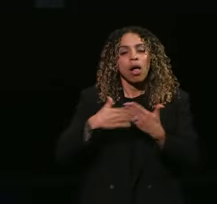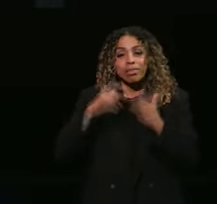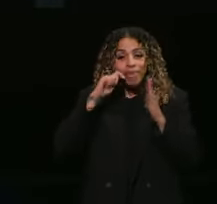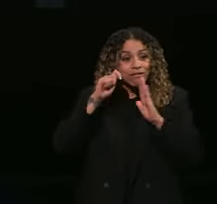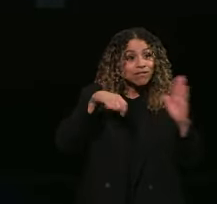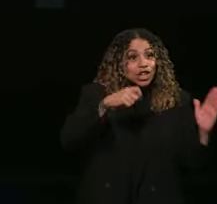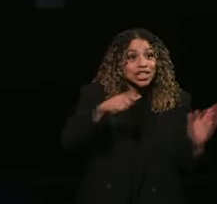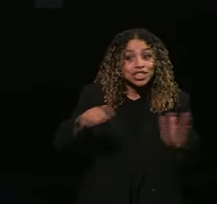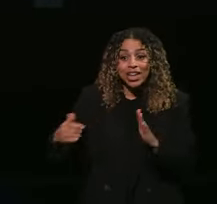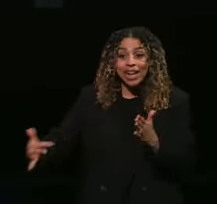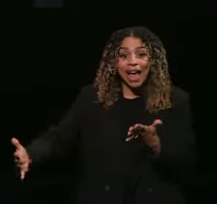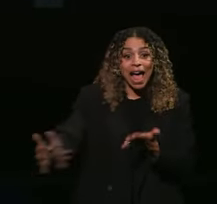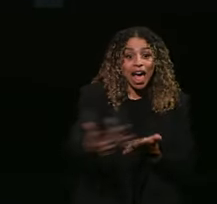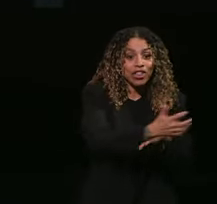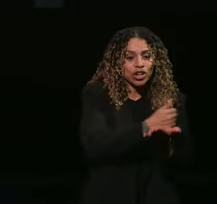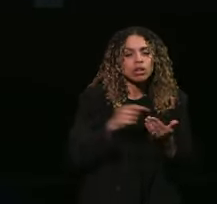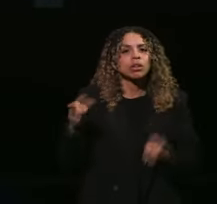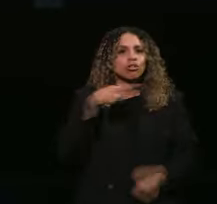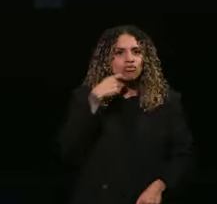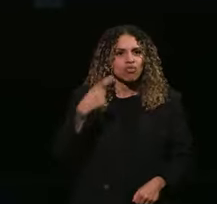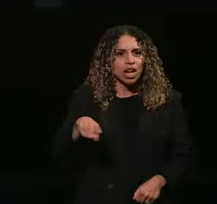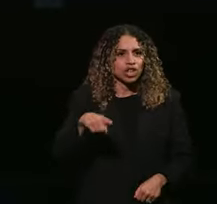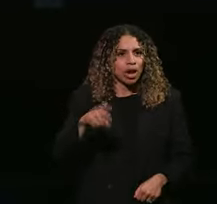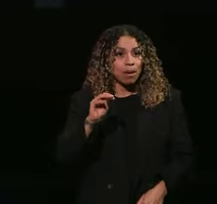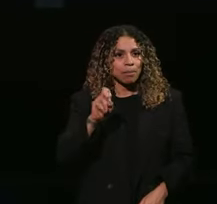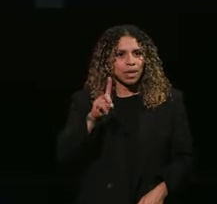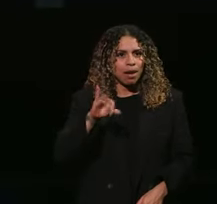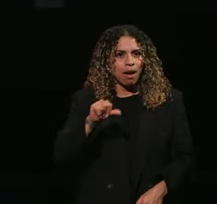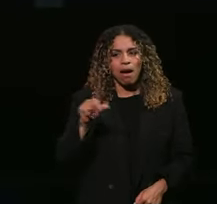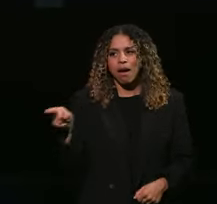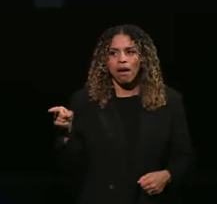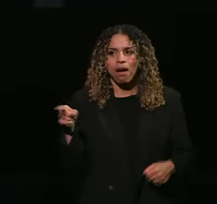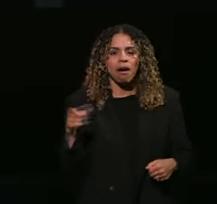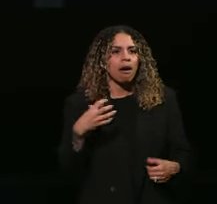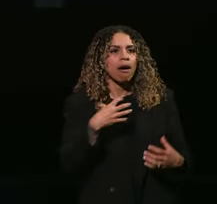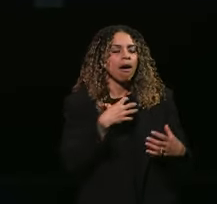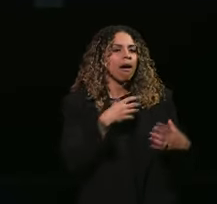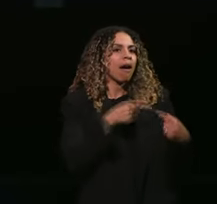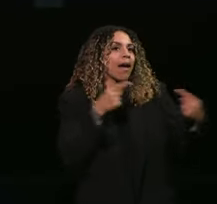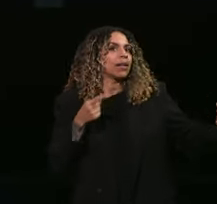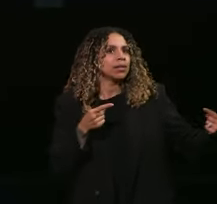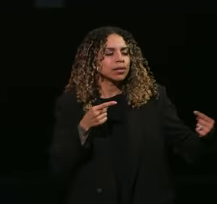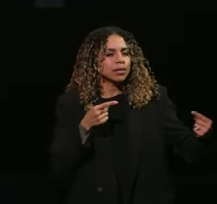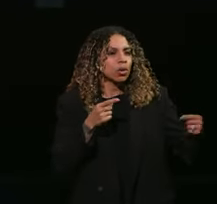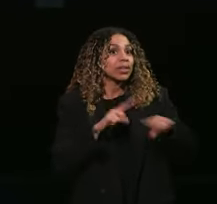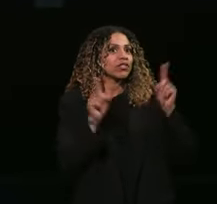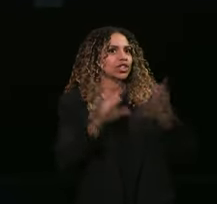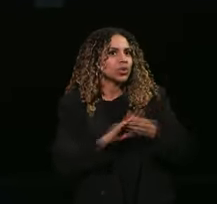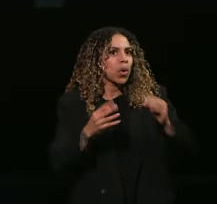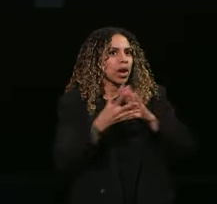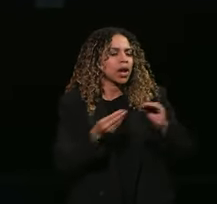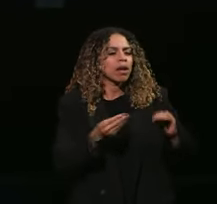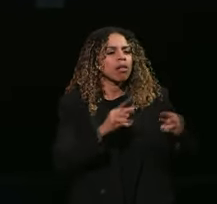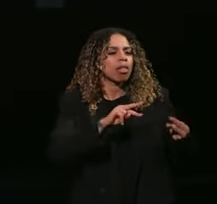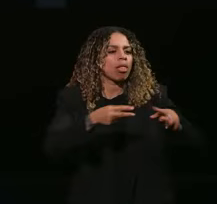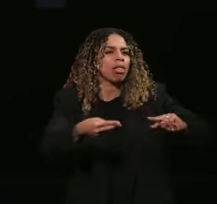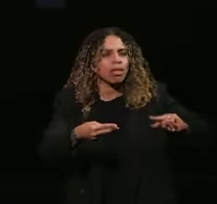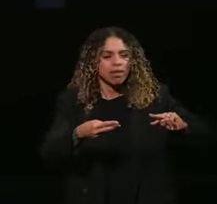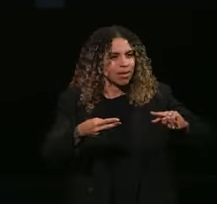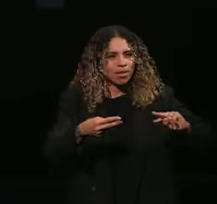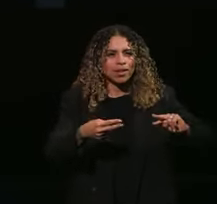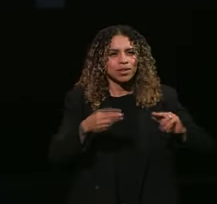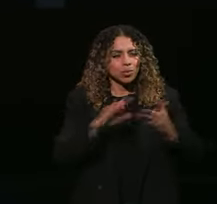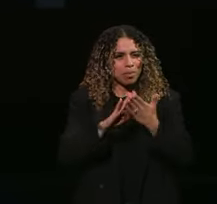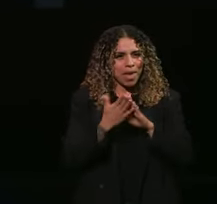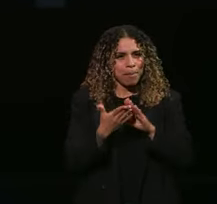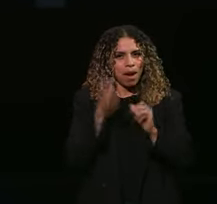being contested in Russian media, that we could also show that in the news sequences in the same way. So these became like concepts